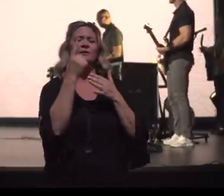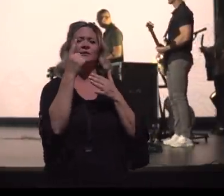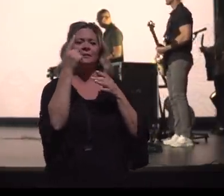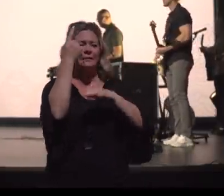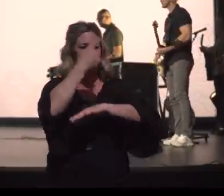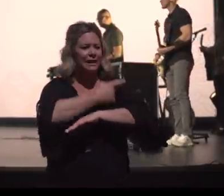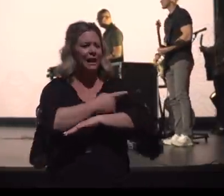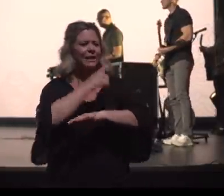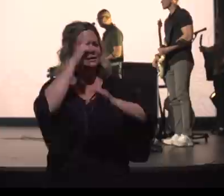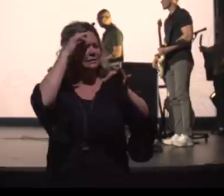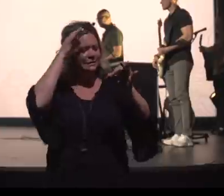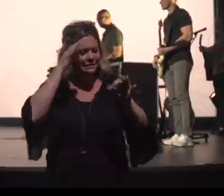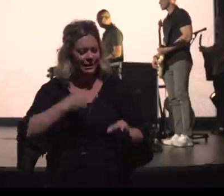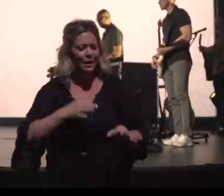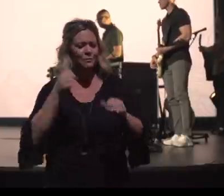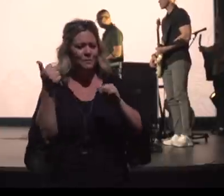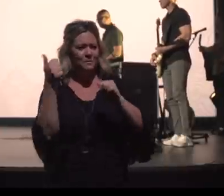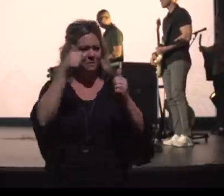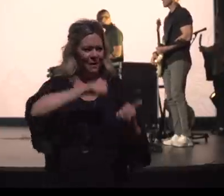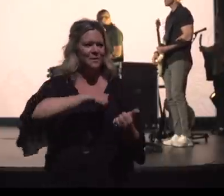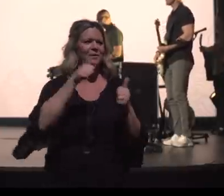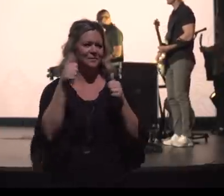decision, to go all in and to be baptized.